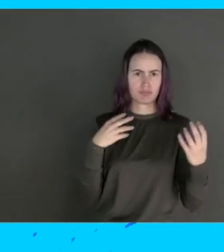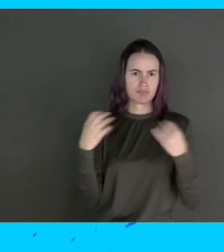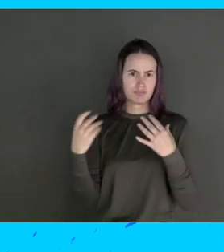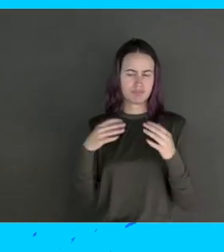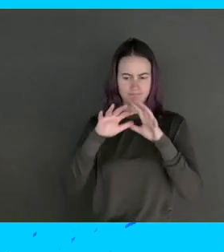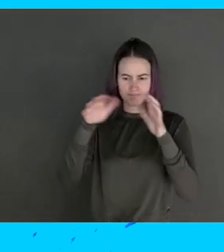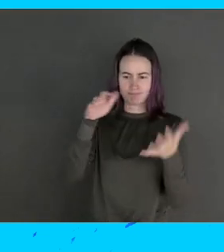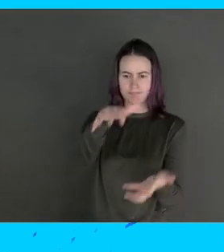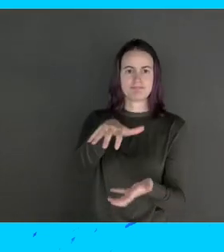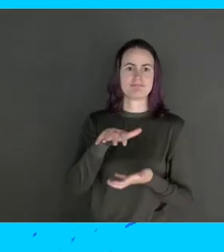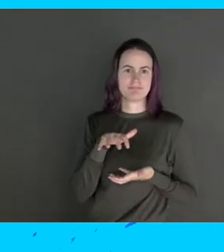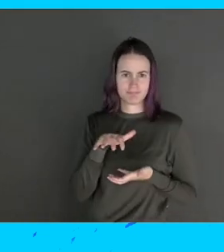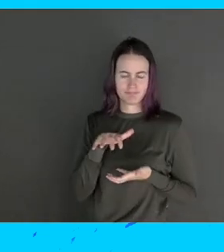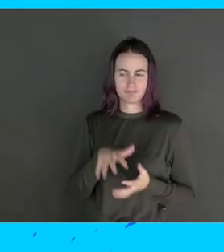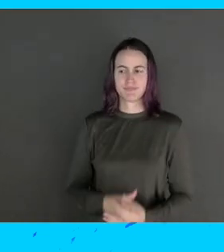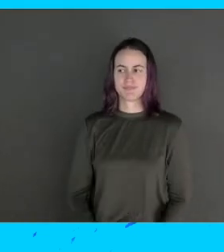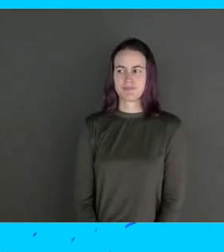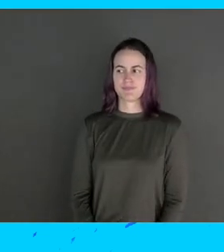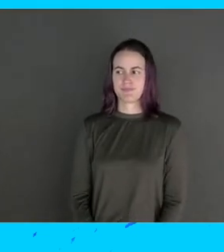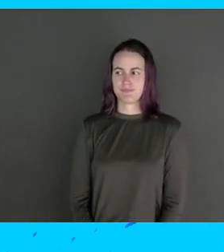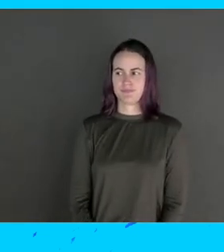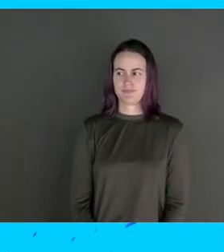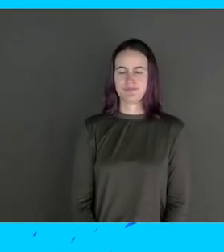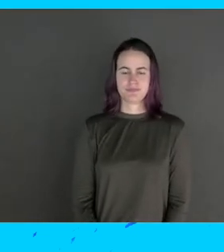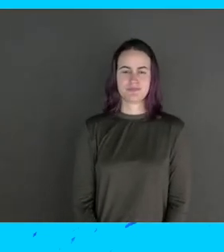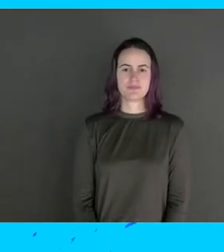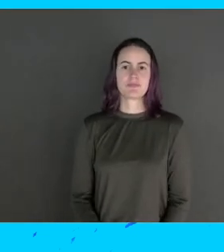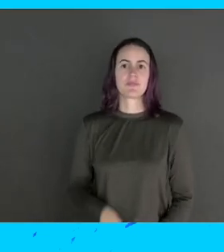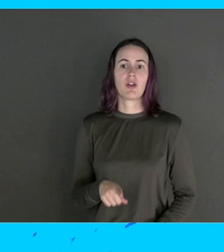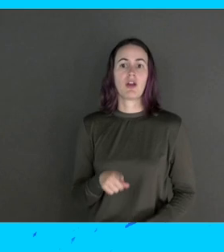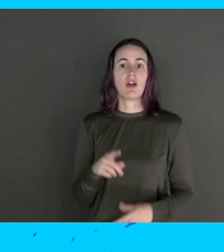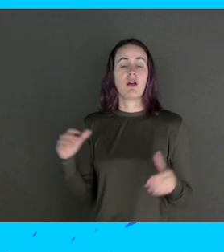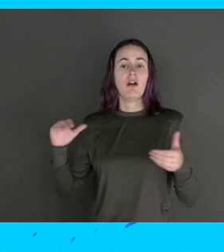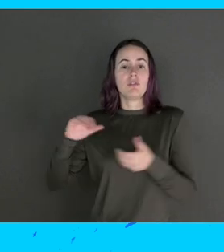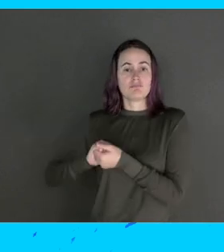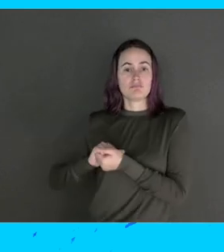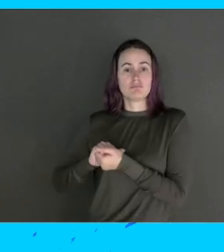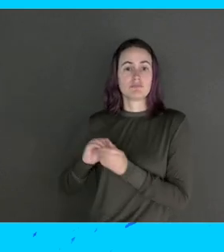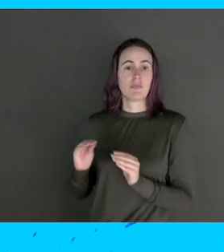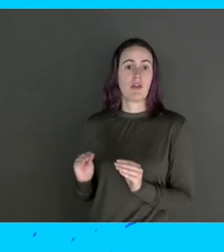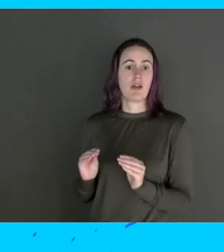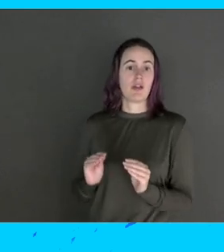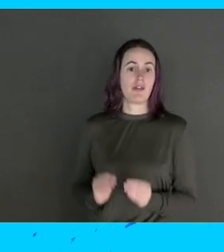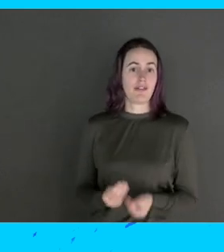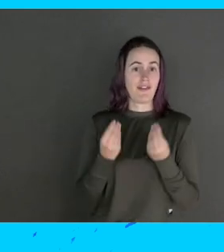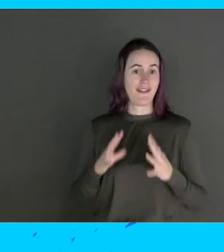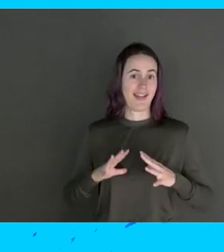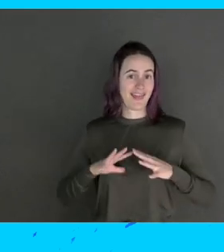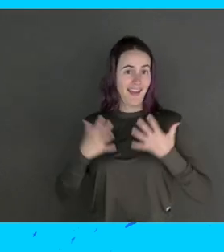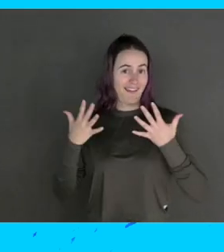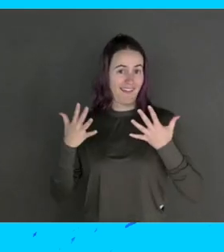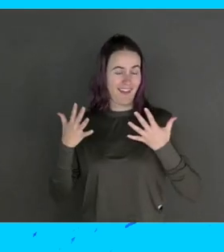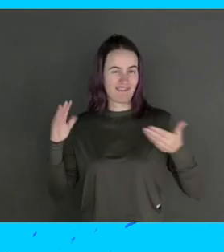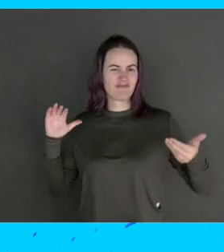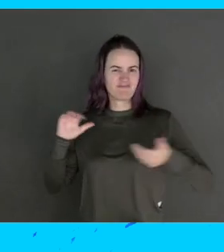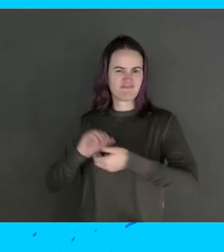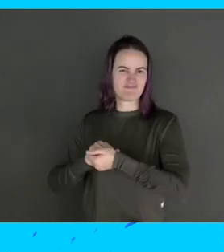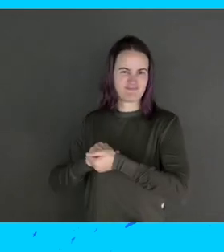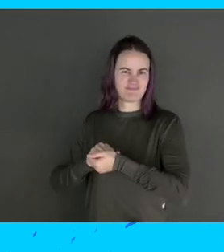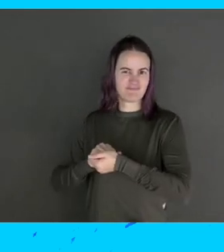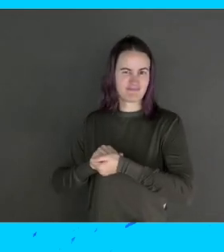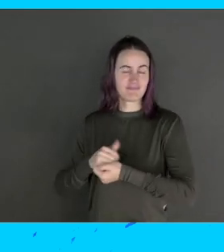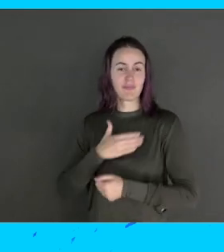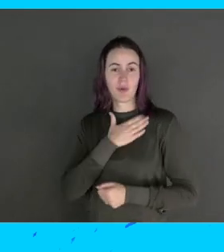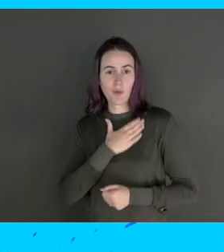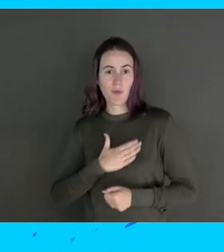Importantly, we've also worked closely with our partner, Young and Alive Initiative, to be able to not only design and implement the